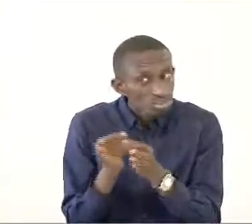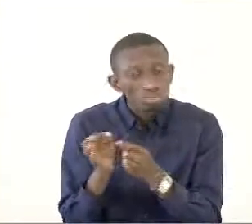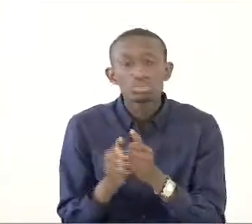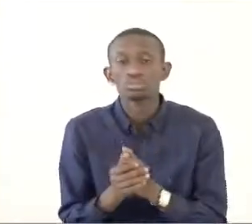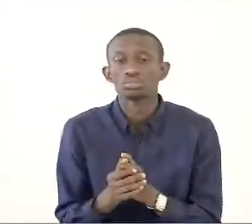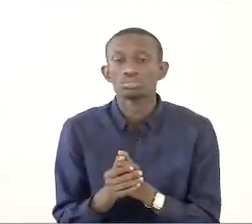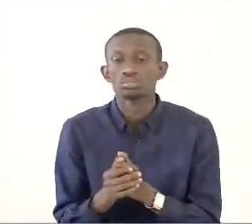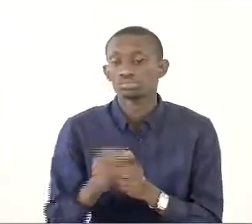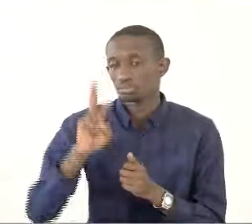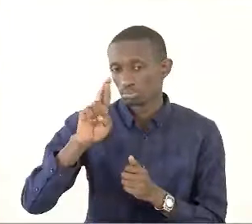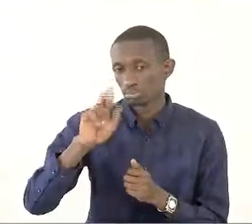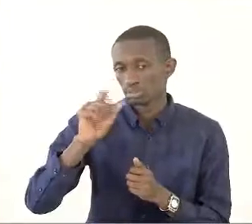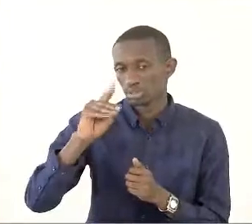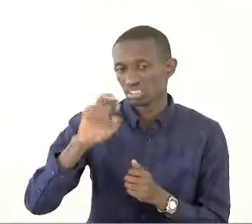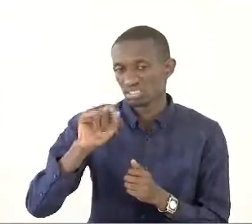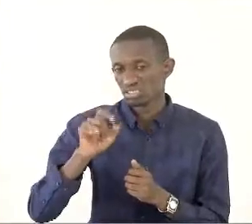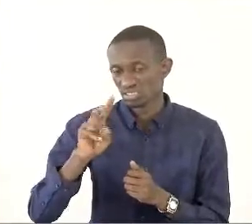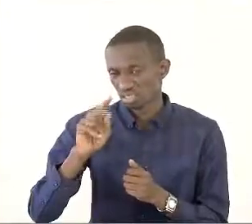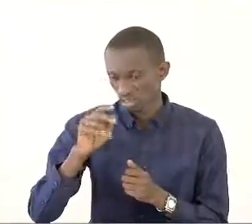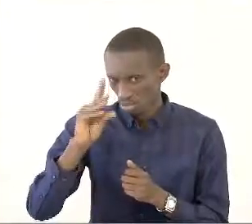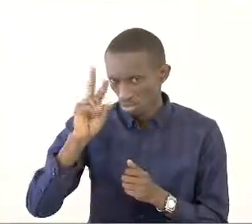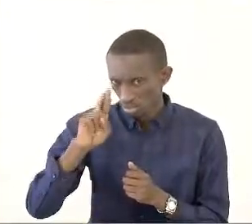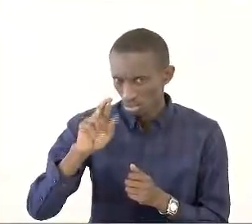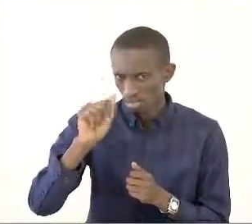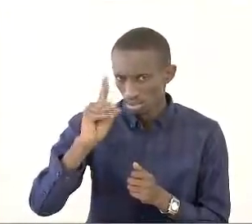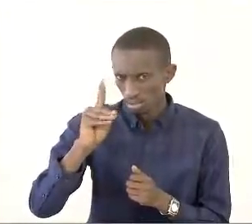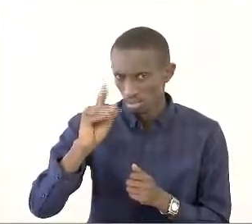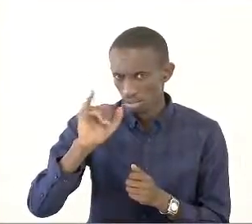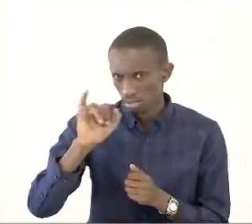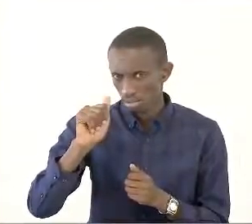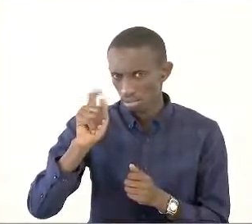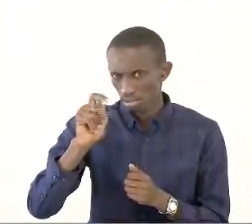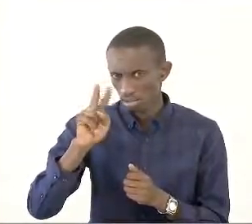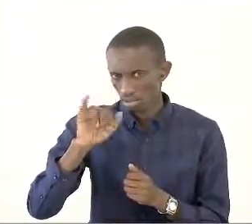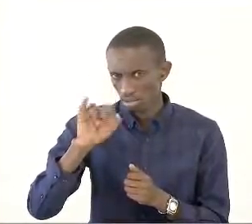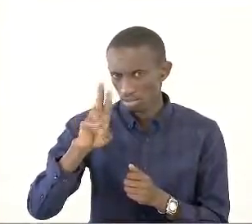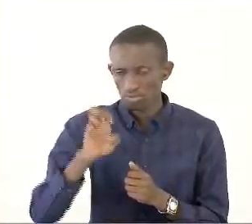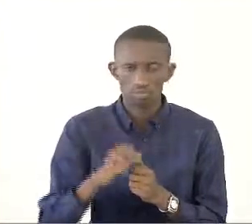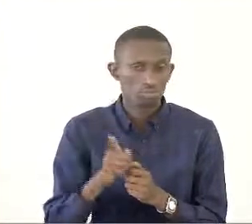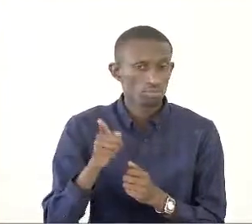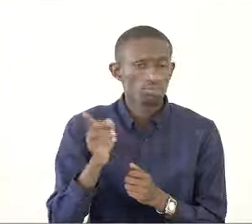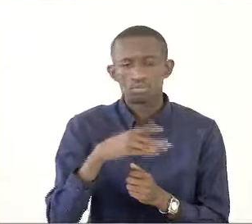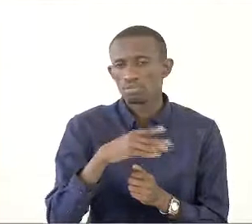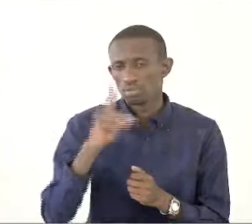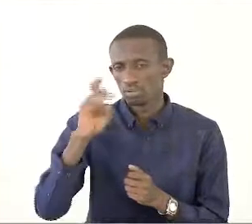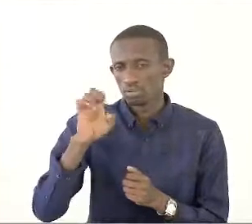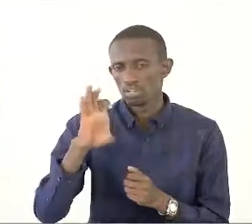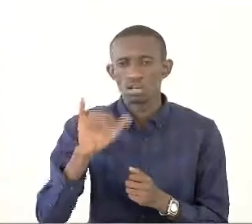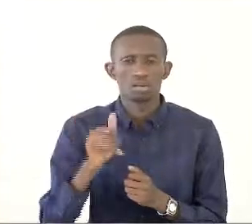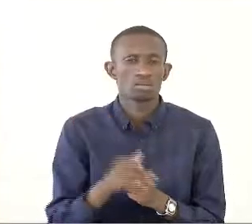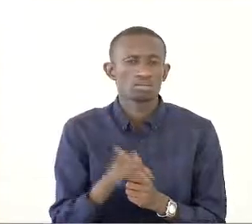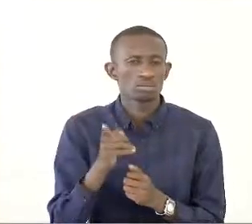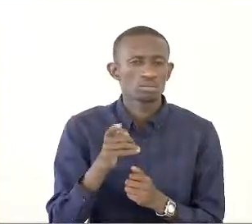the radioactive decay. Students, to have the nuclei, just the nucleids that I've shown